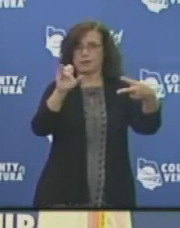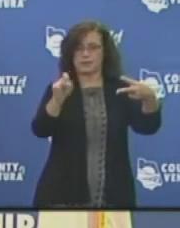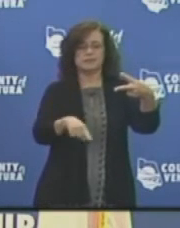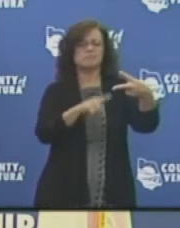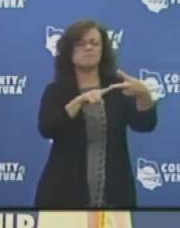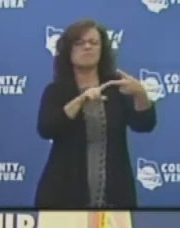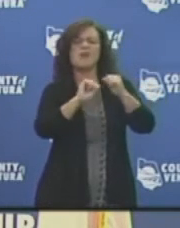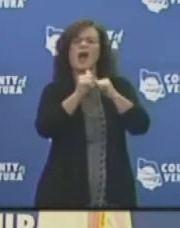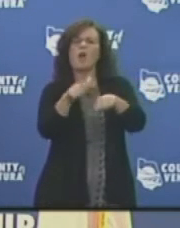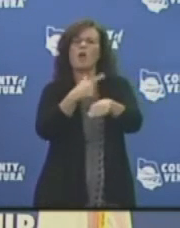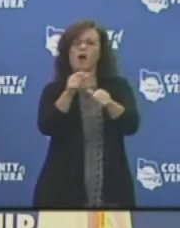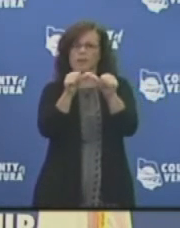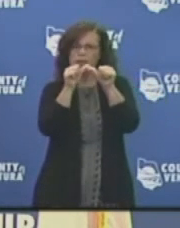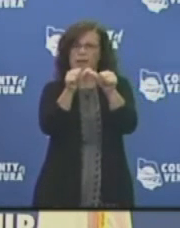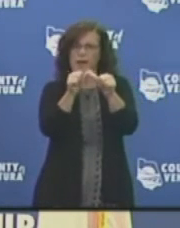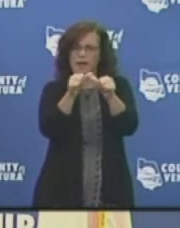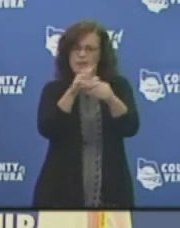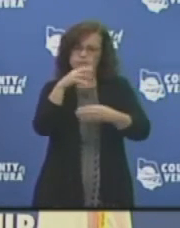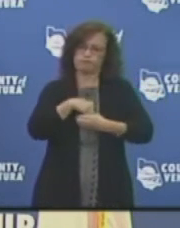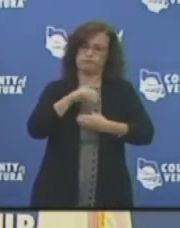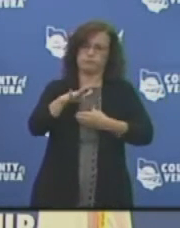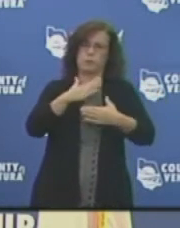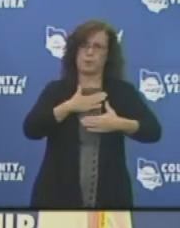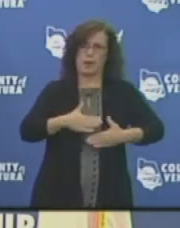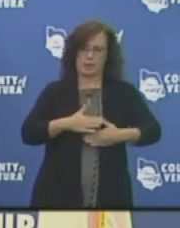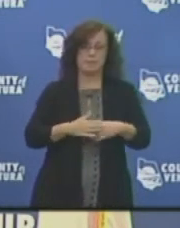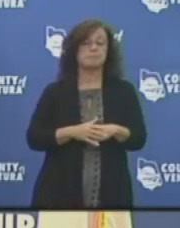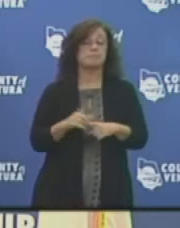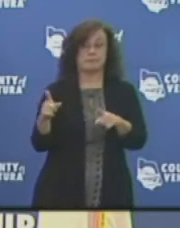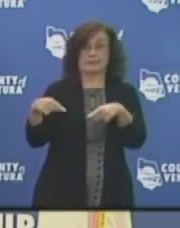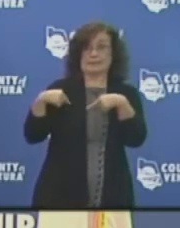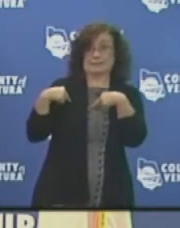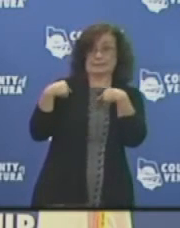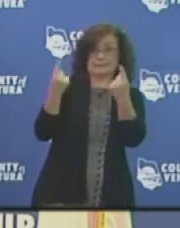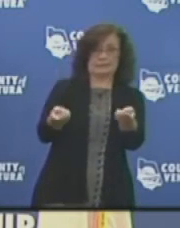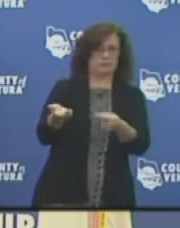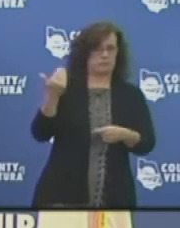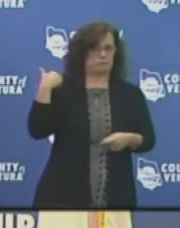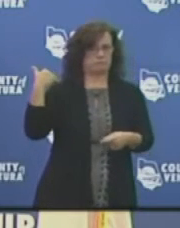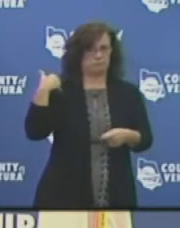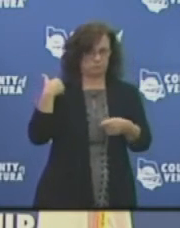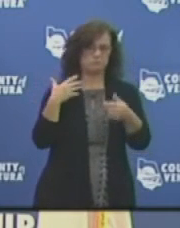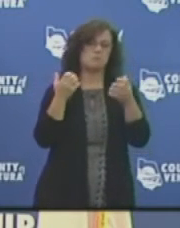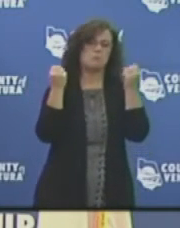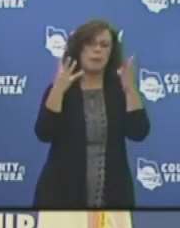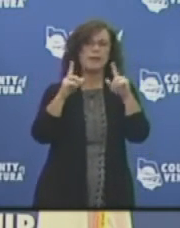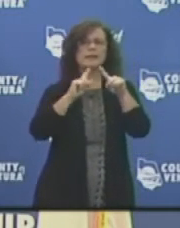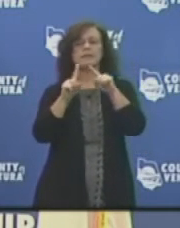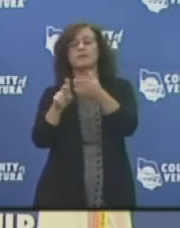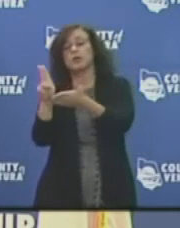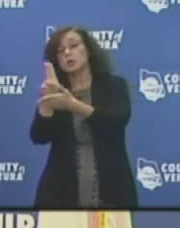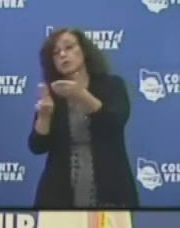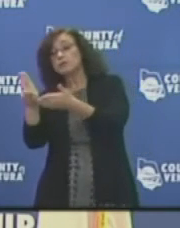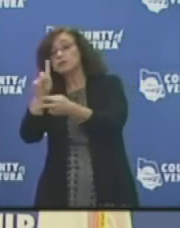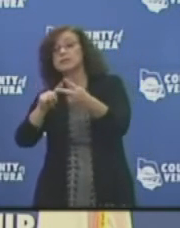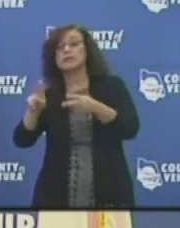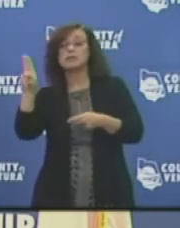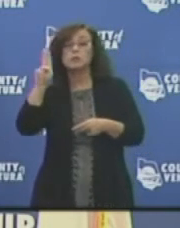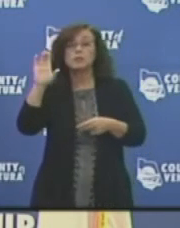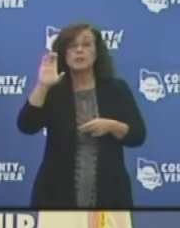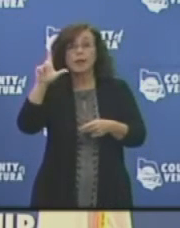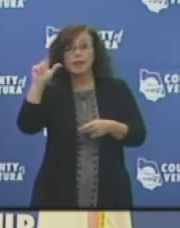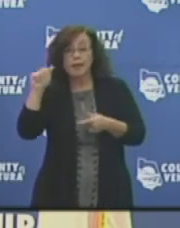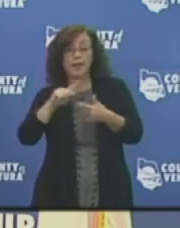of this year, researchers from CLU, UCLA, UCI, Levin Health have been collaborating with Ventura County